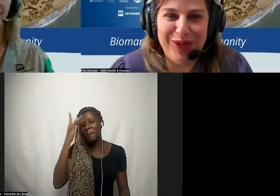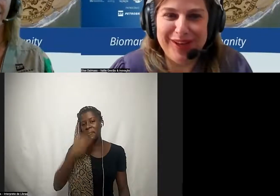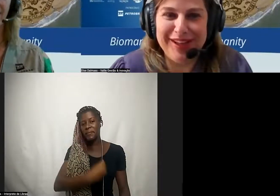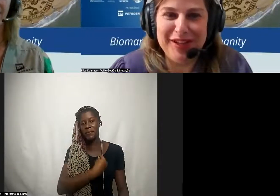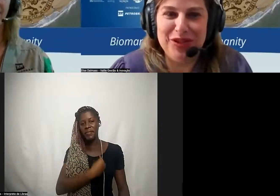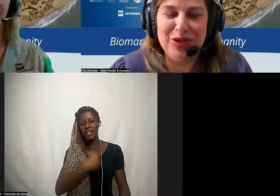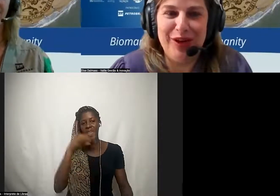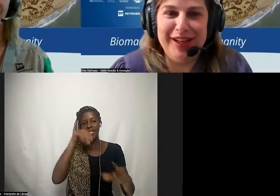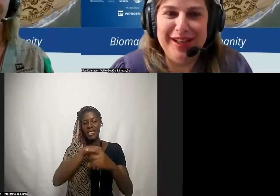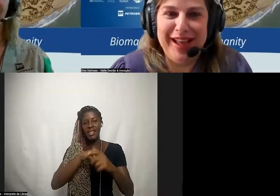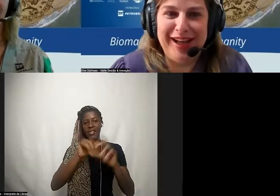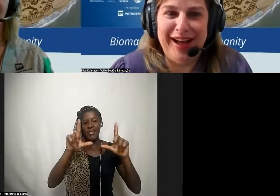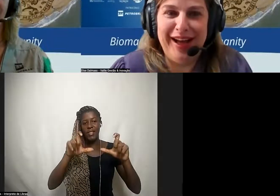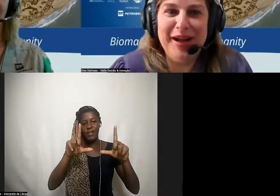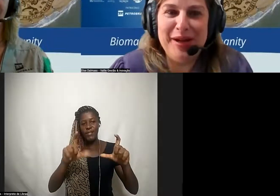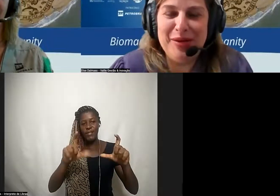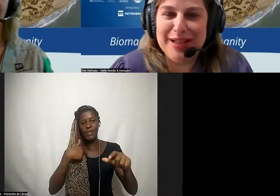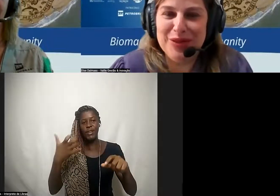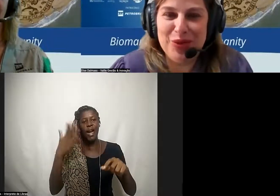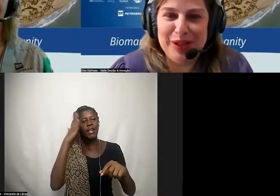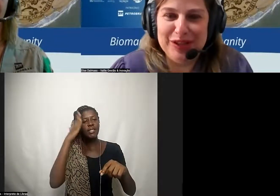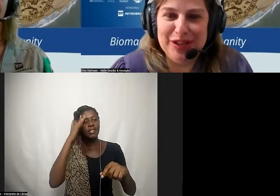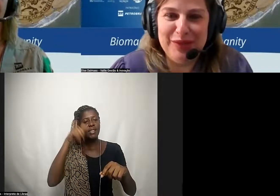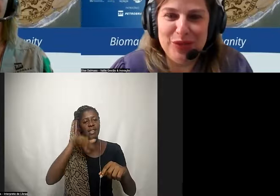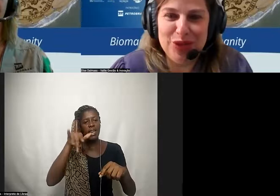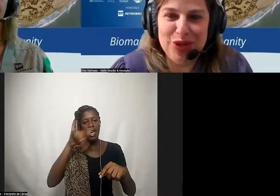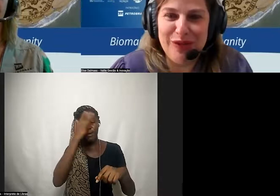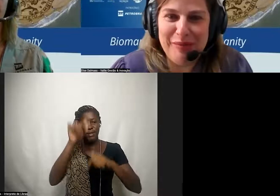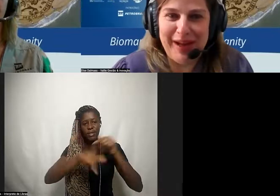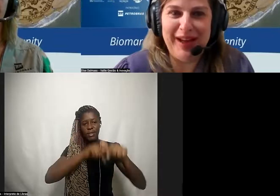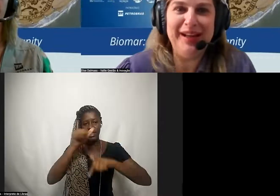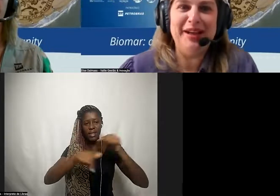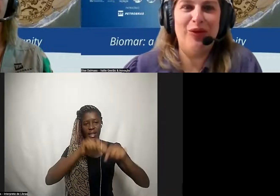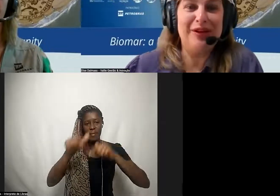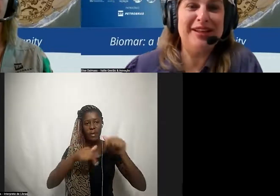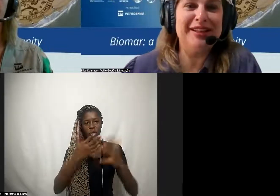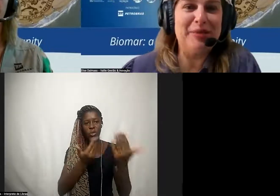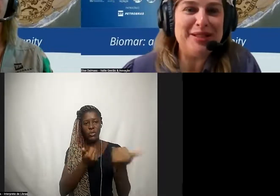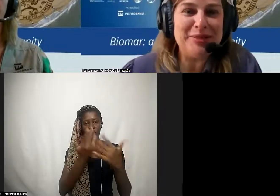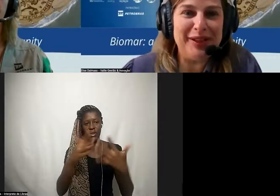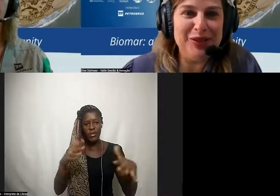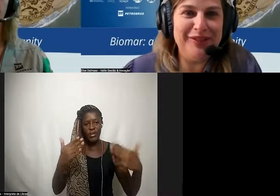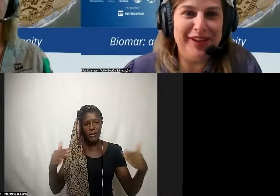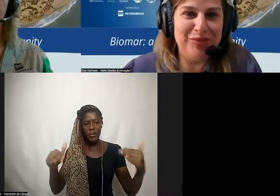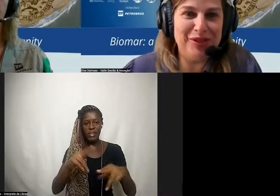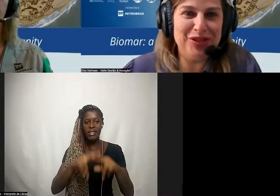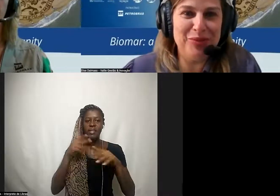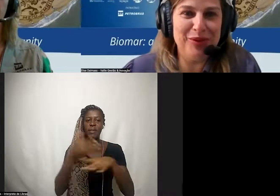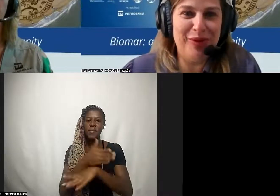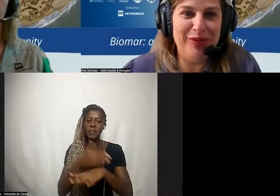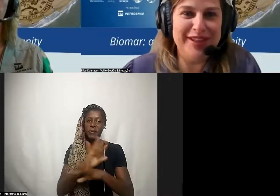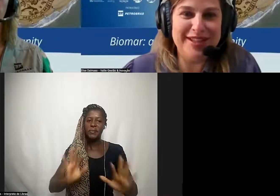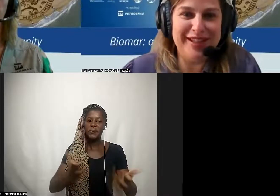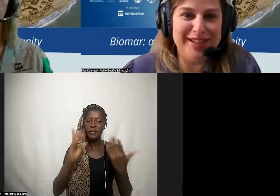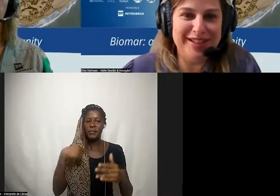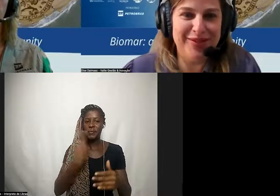was asking on the chat if there was someone in the pictures that is also here. Maybe someone from the Biomar collective, if